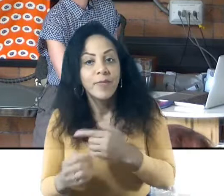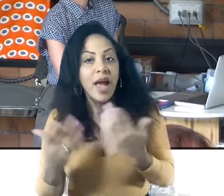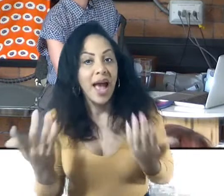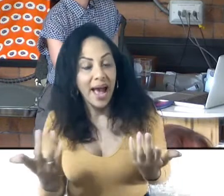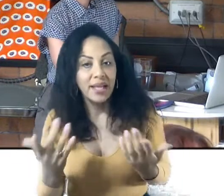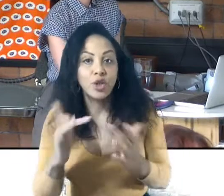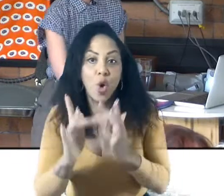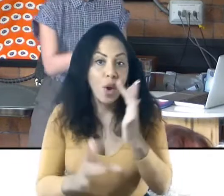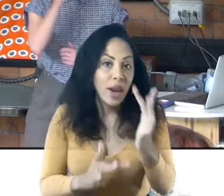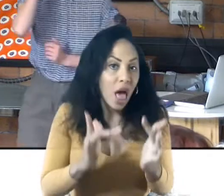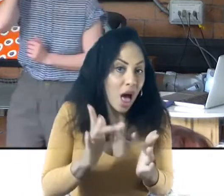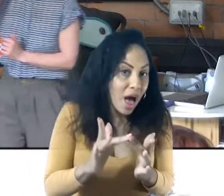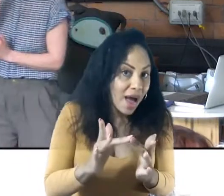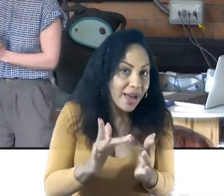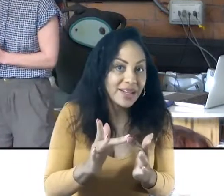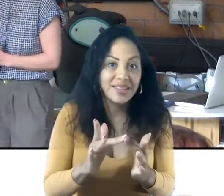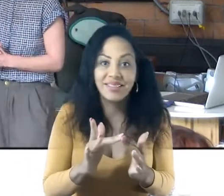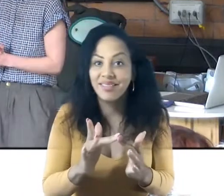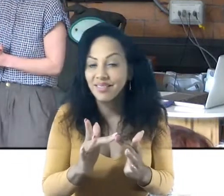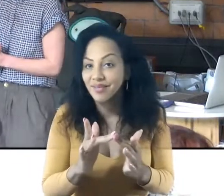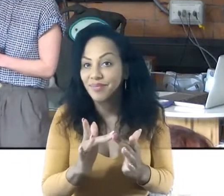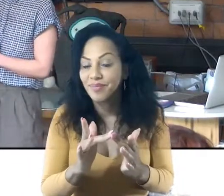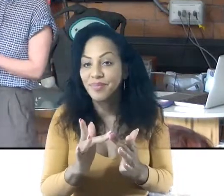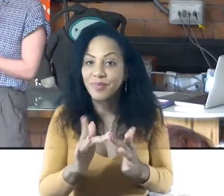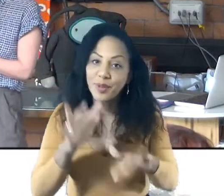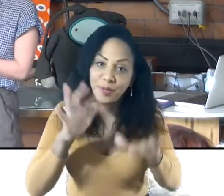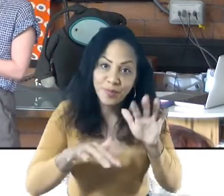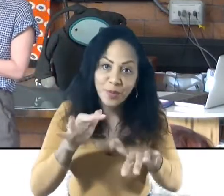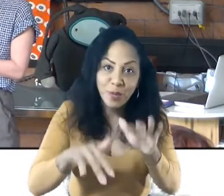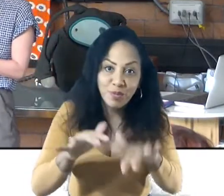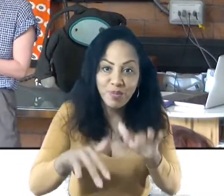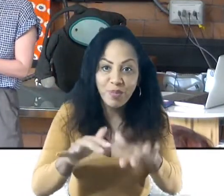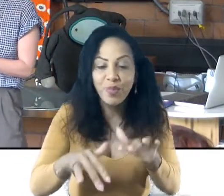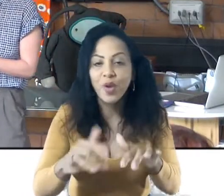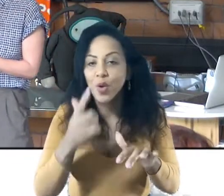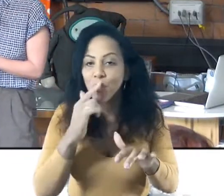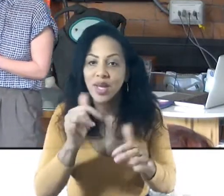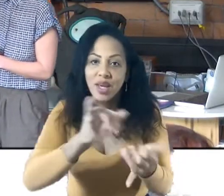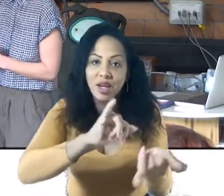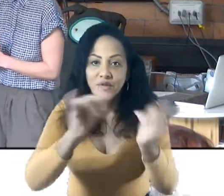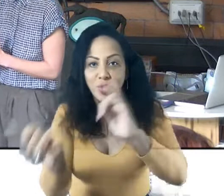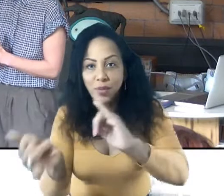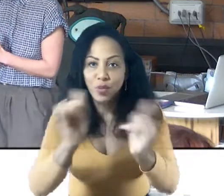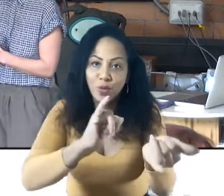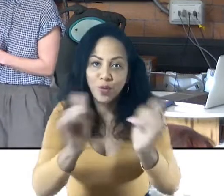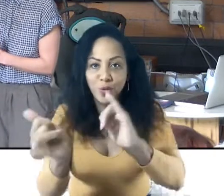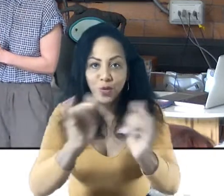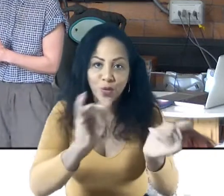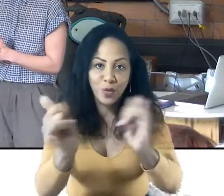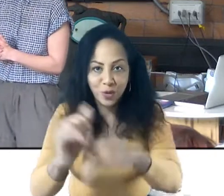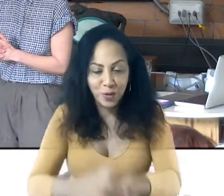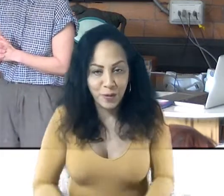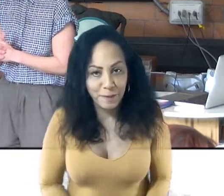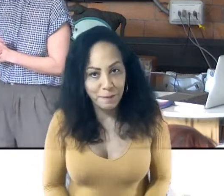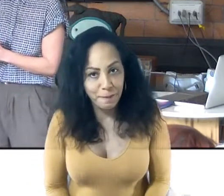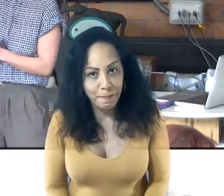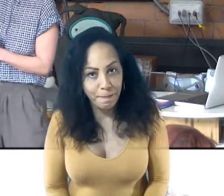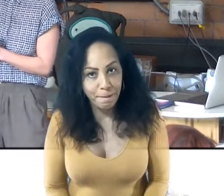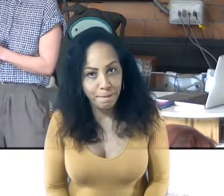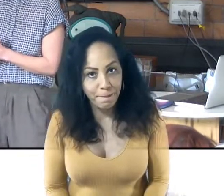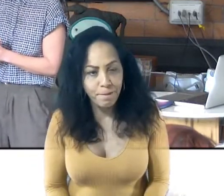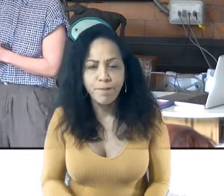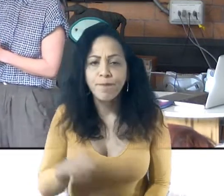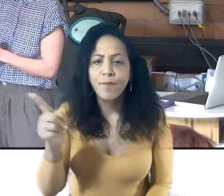questions, I presume, going in the YouTube chat, so we'll kind of filter back and forth. Can I start with something, though? Yeah. So you spoke at the very